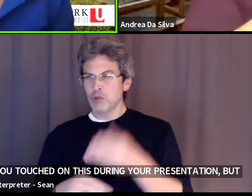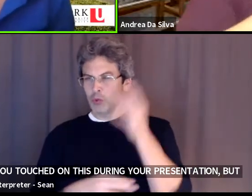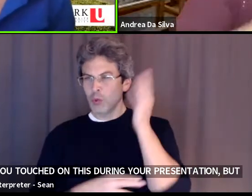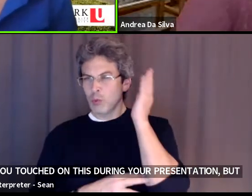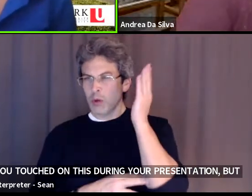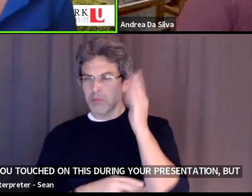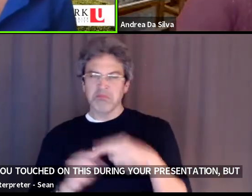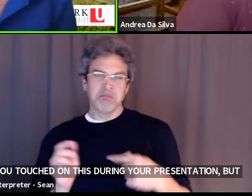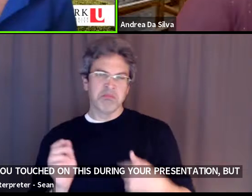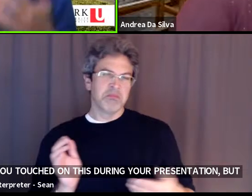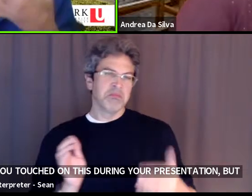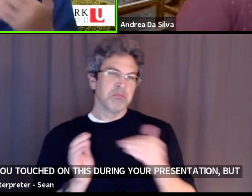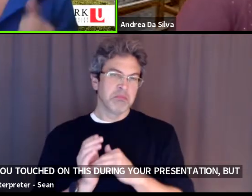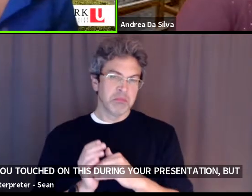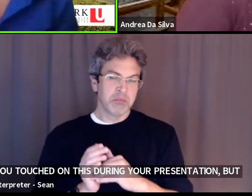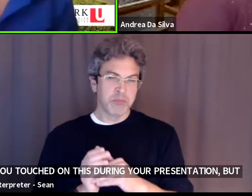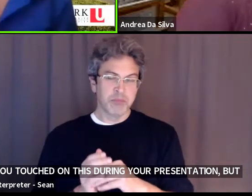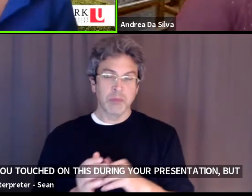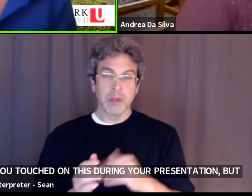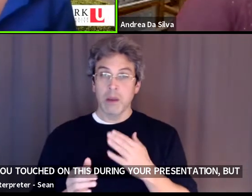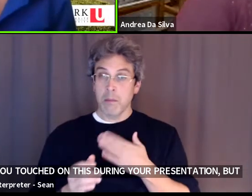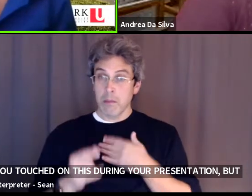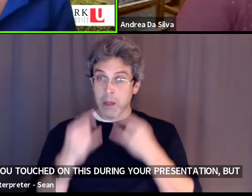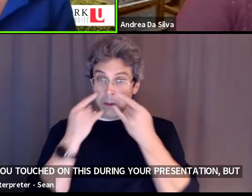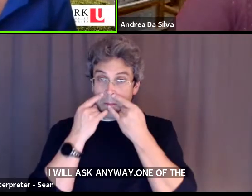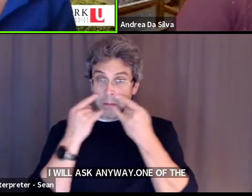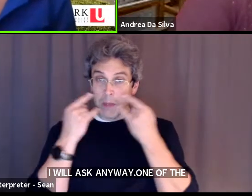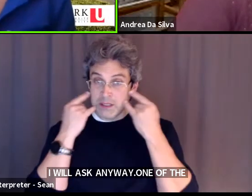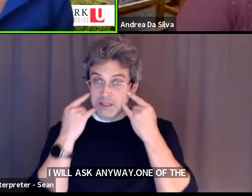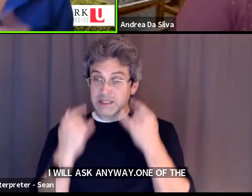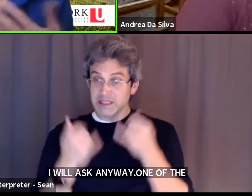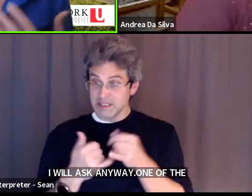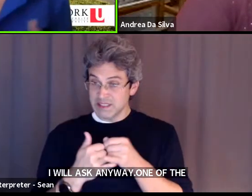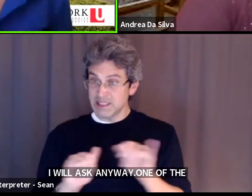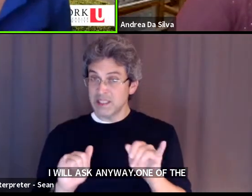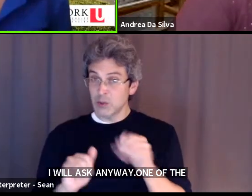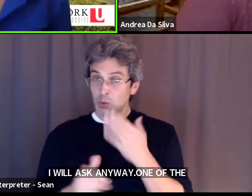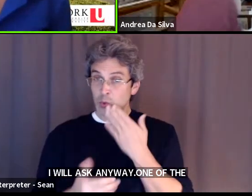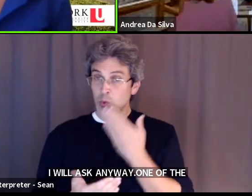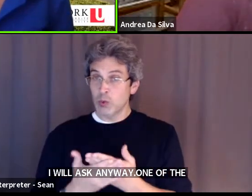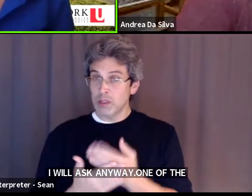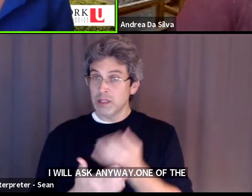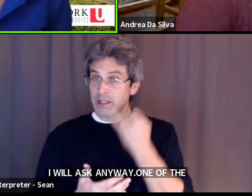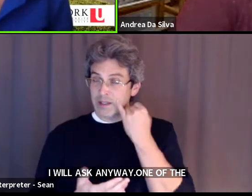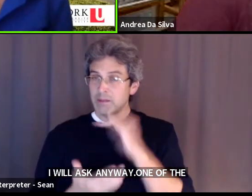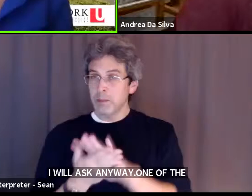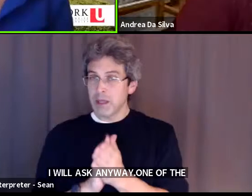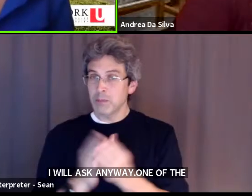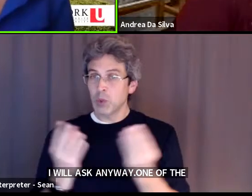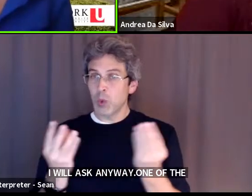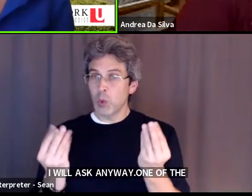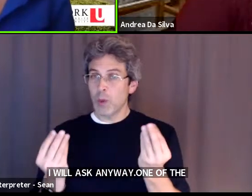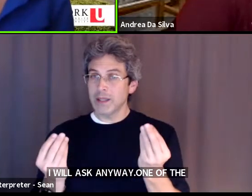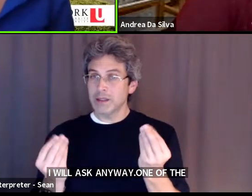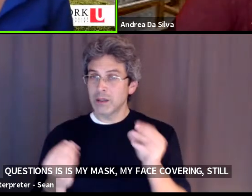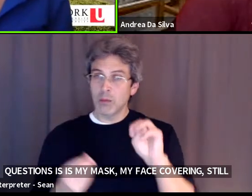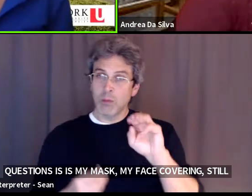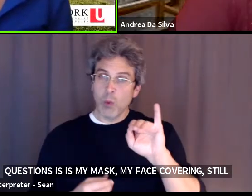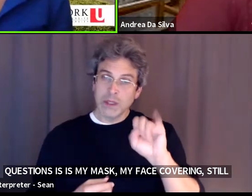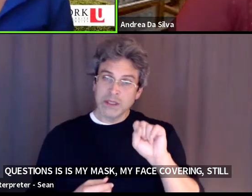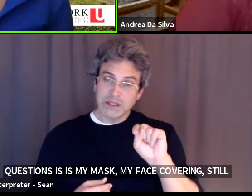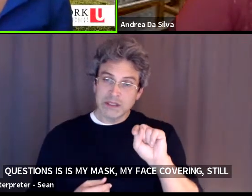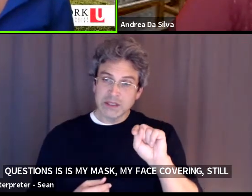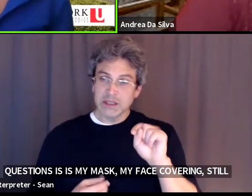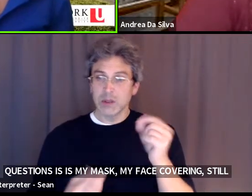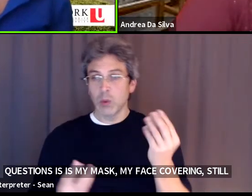is my mask, my face covering, still effective if it becomes moist or wet?